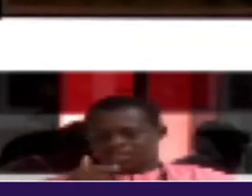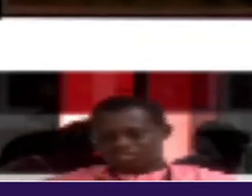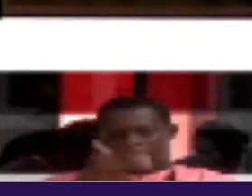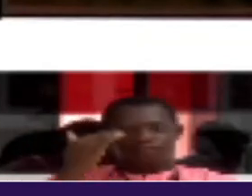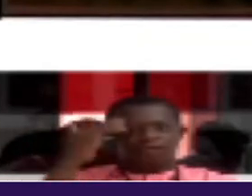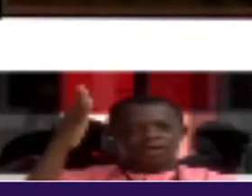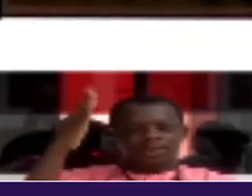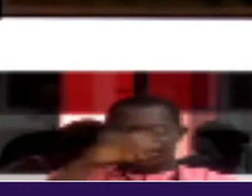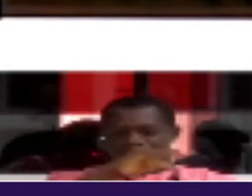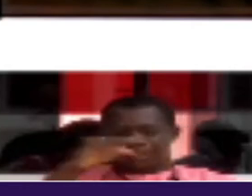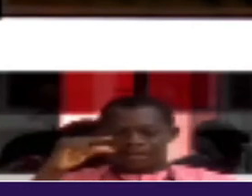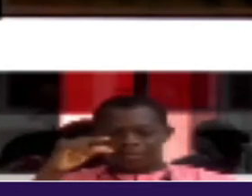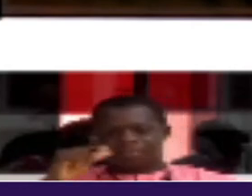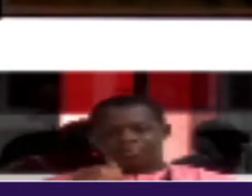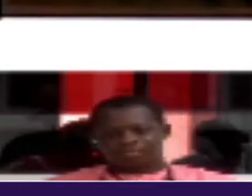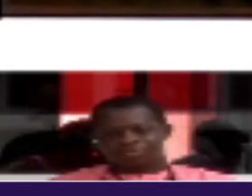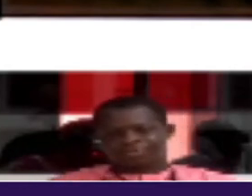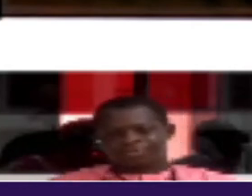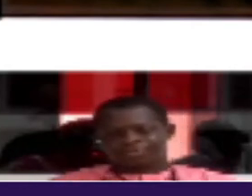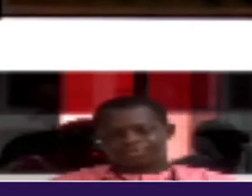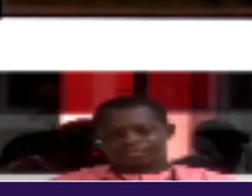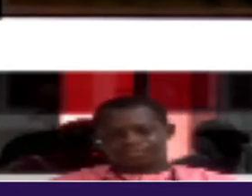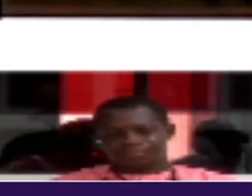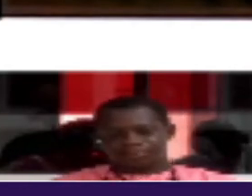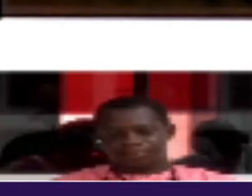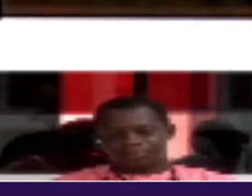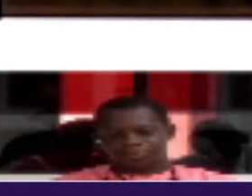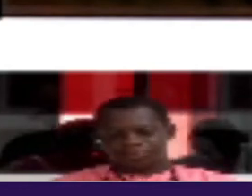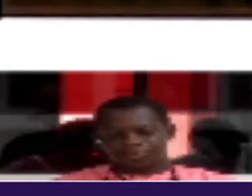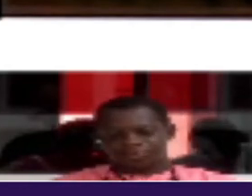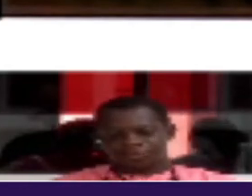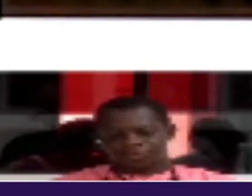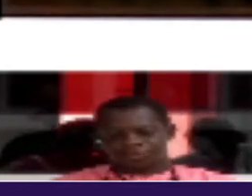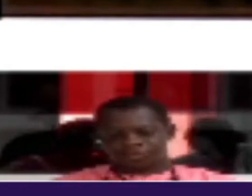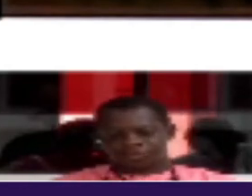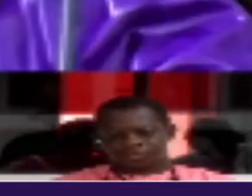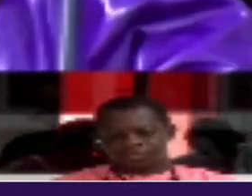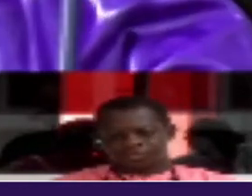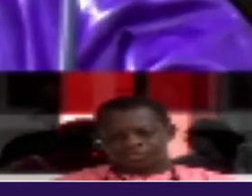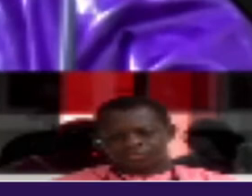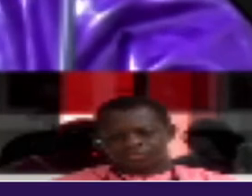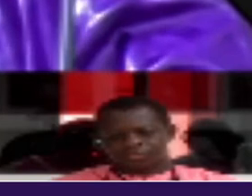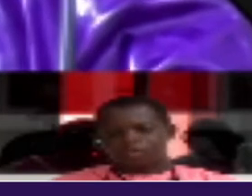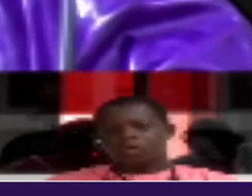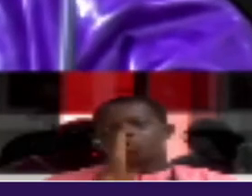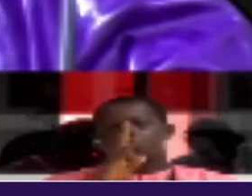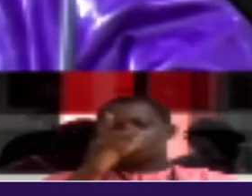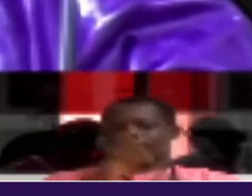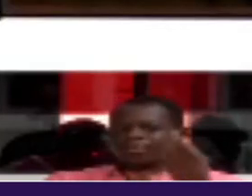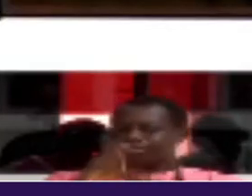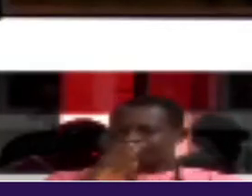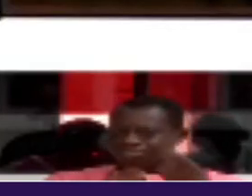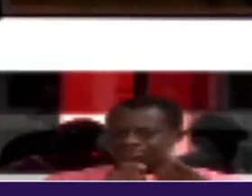name. From Signals, huh? Signals unit. Mm-hmm. Yeah. And who else?